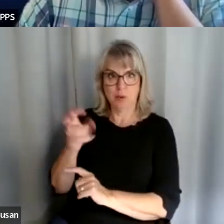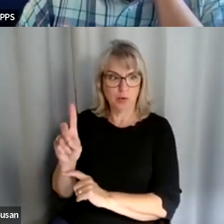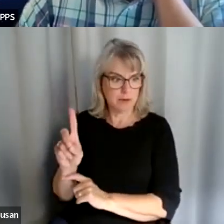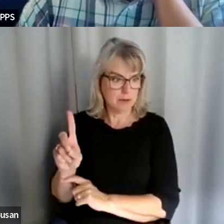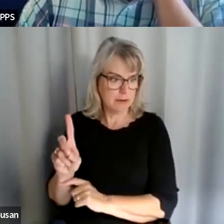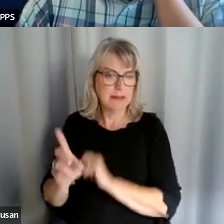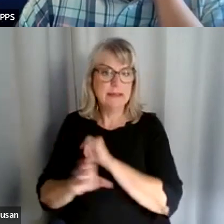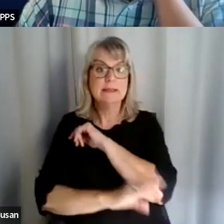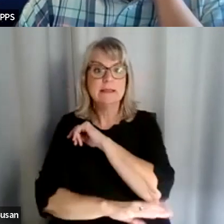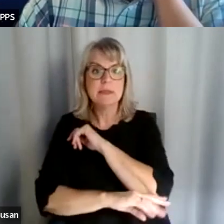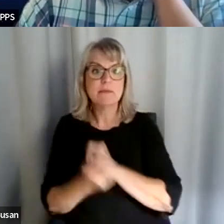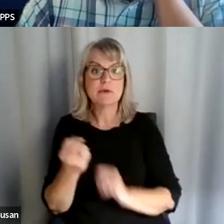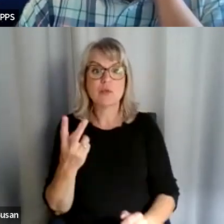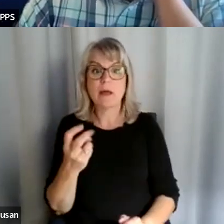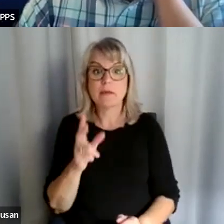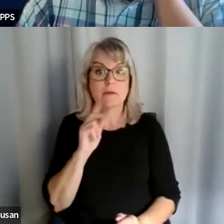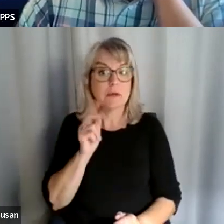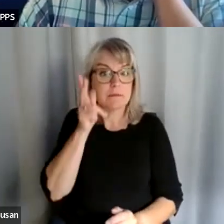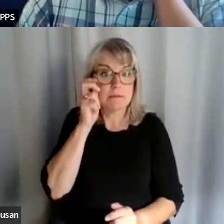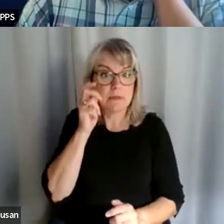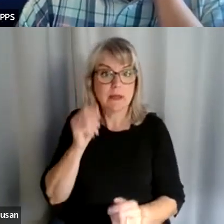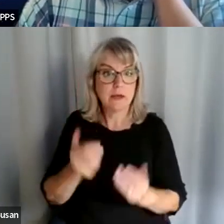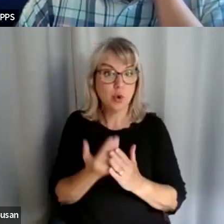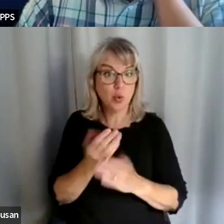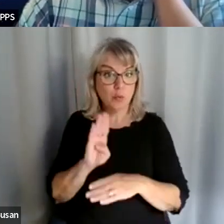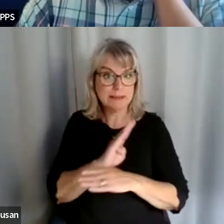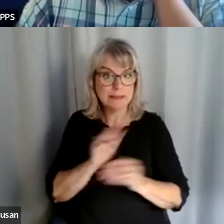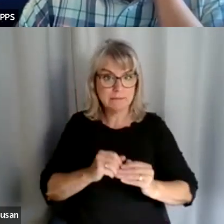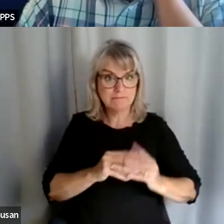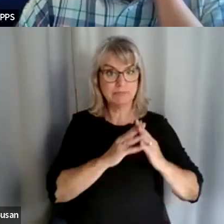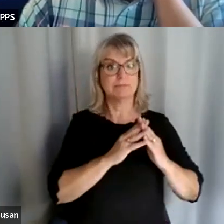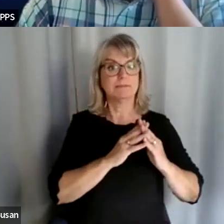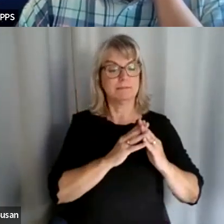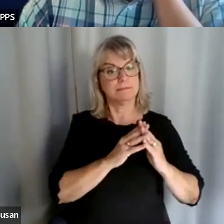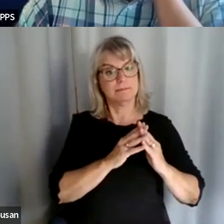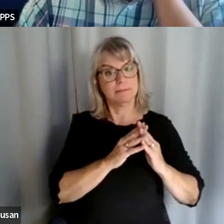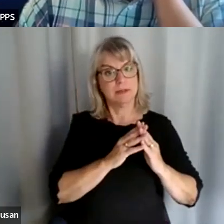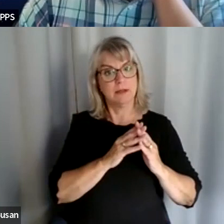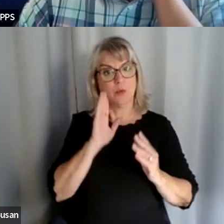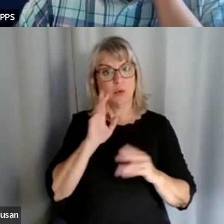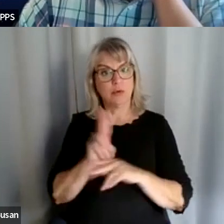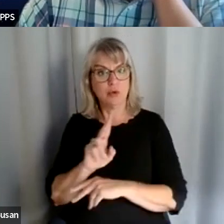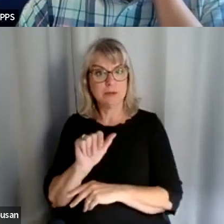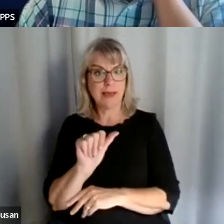September 12th, we're going to hear from a startup company that is utilizing AI in the contract